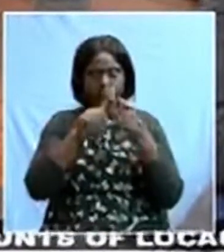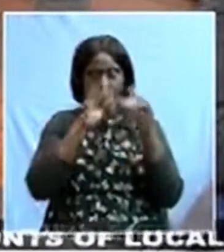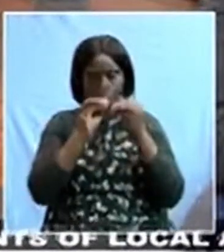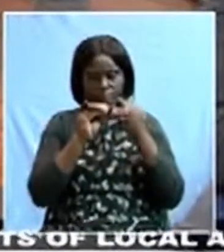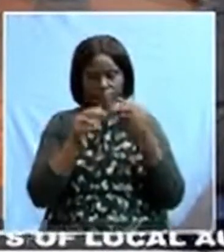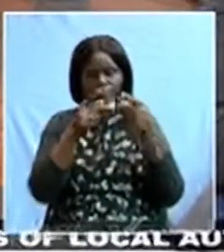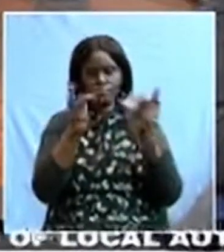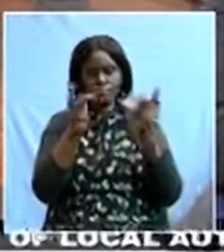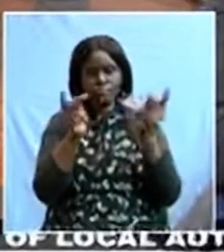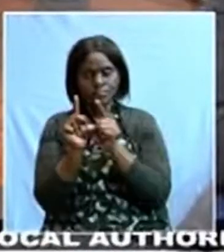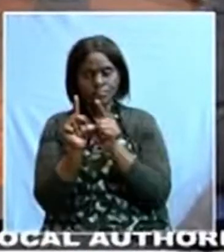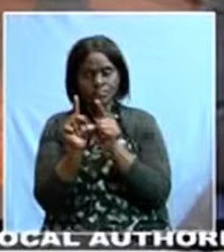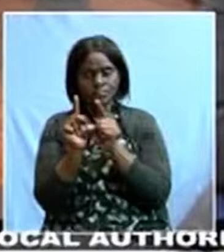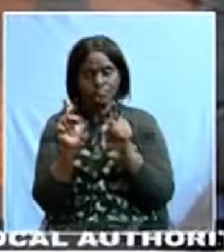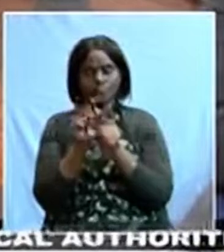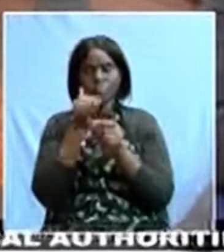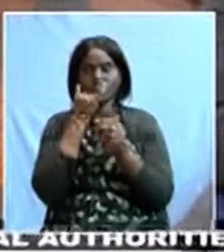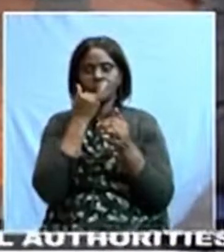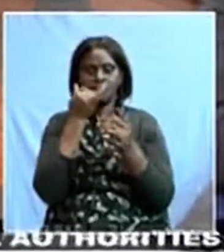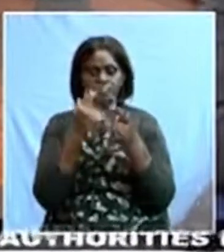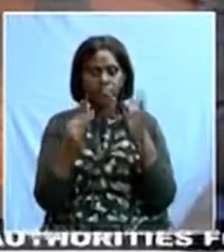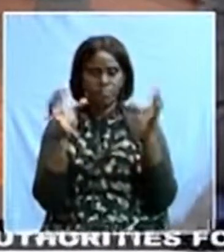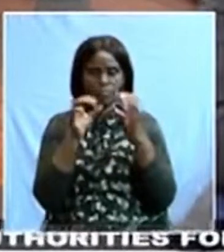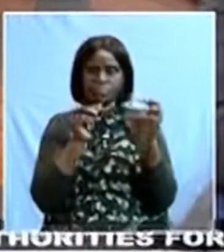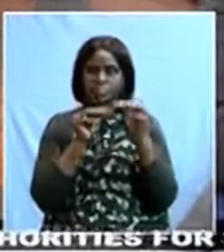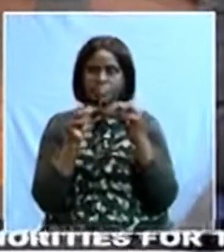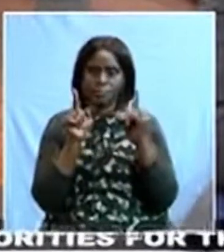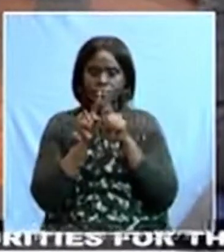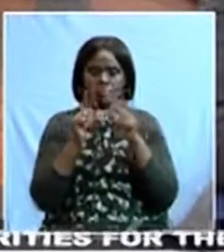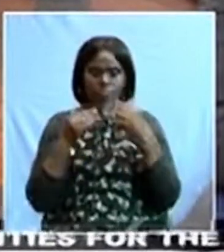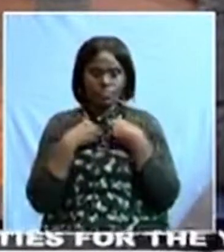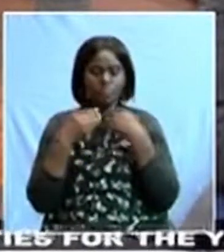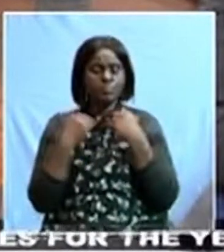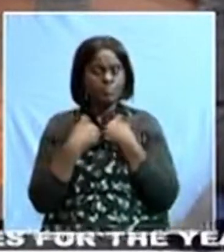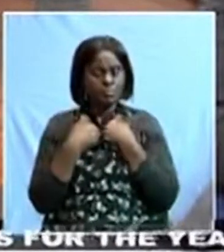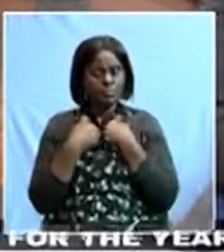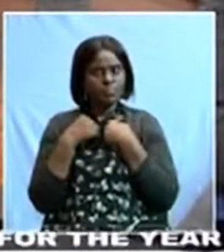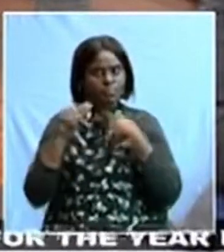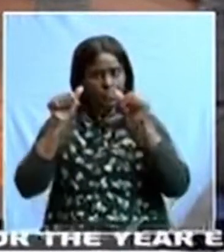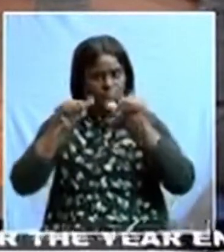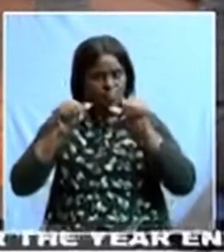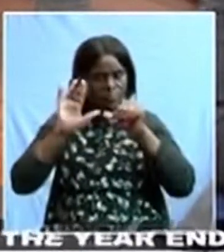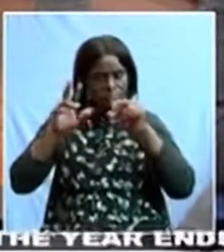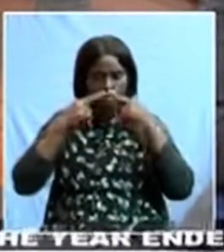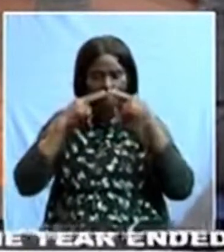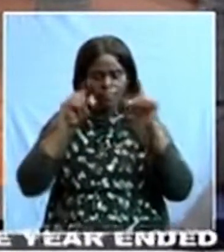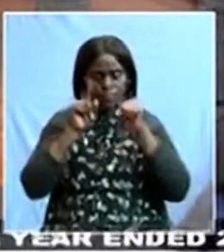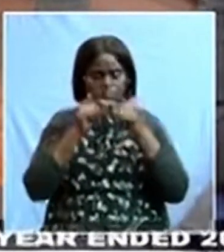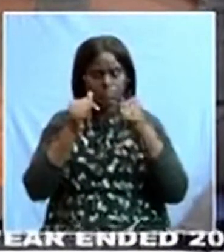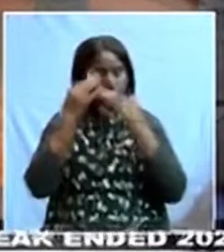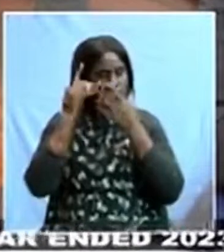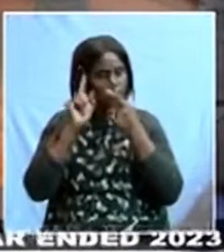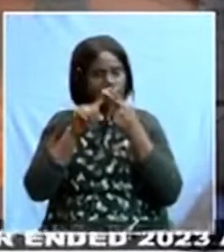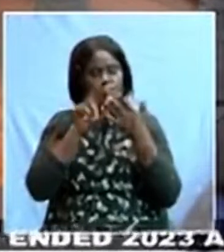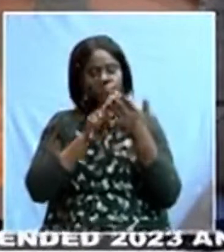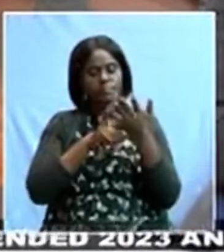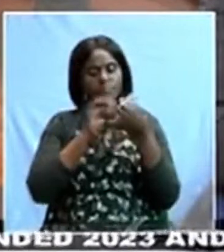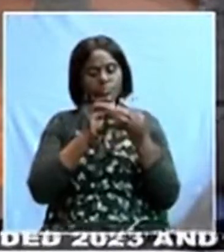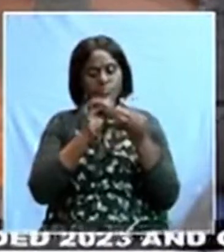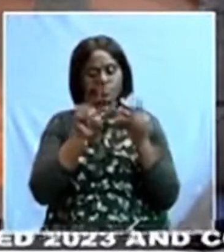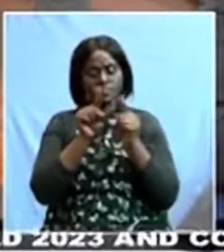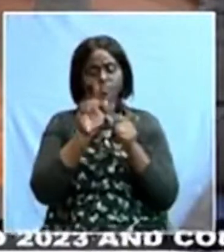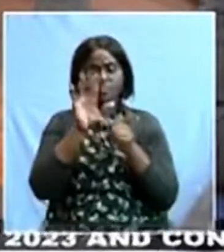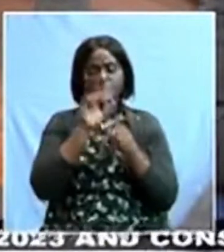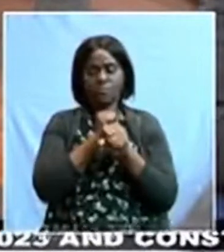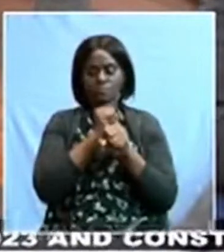vacant positions, cause of query. The council management acknowledges the auditor's findings and wish to report that the